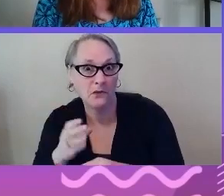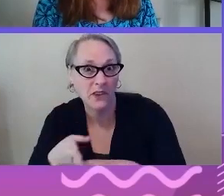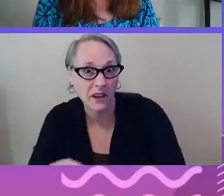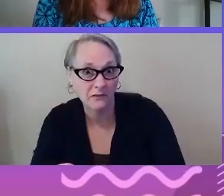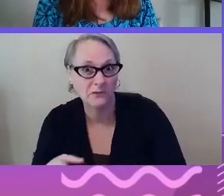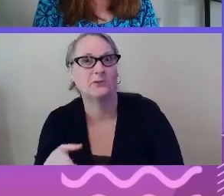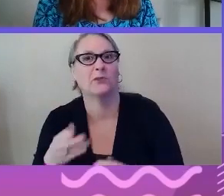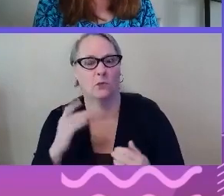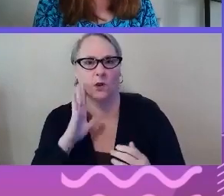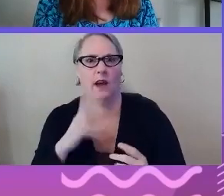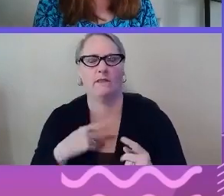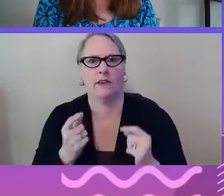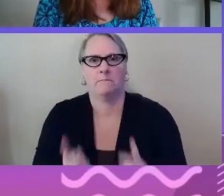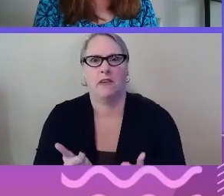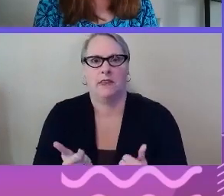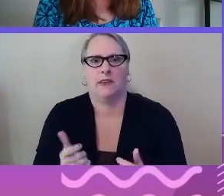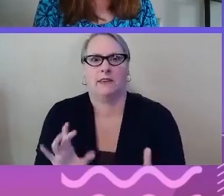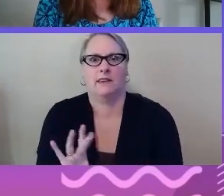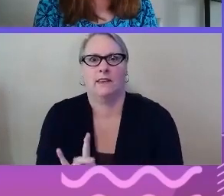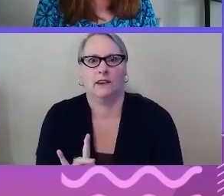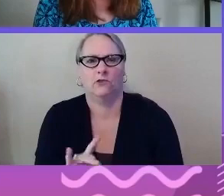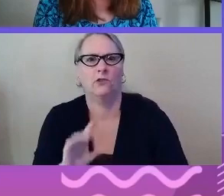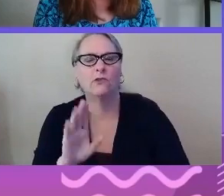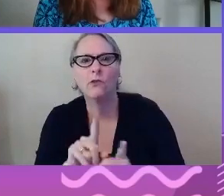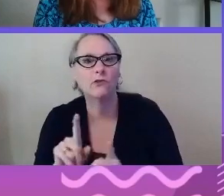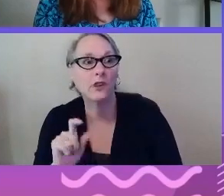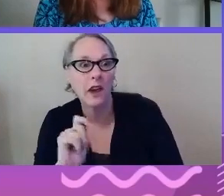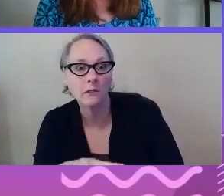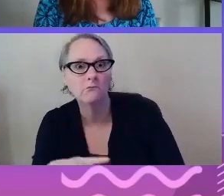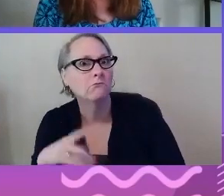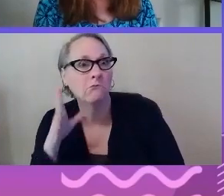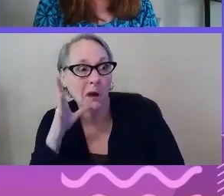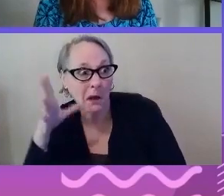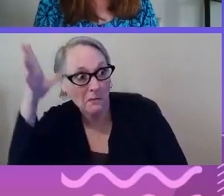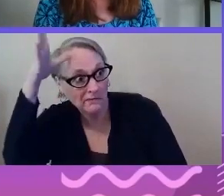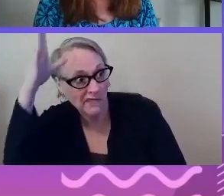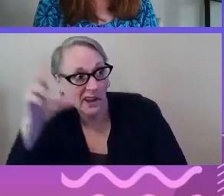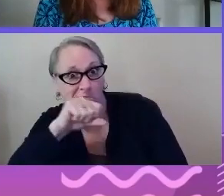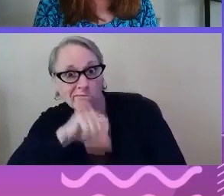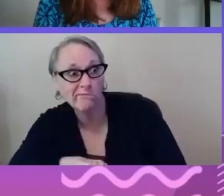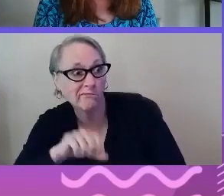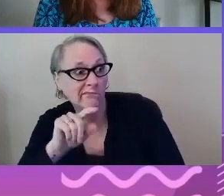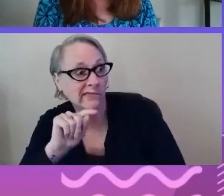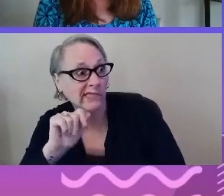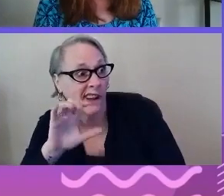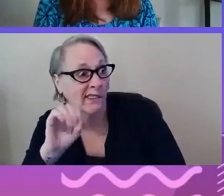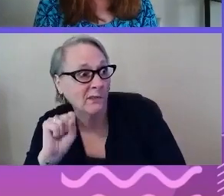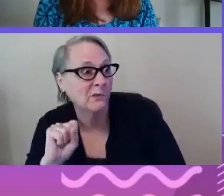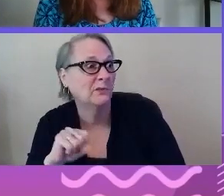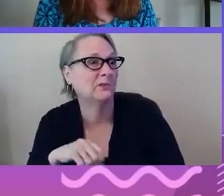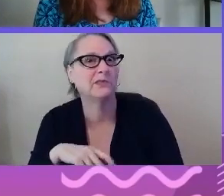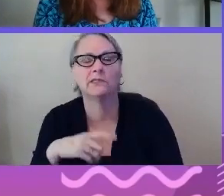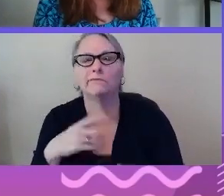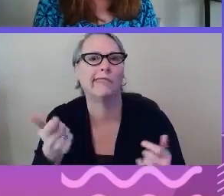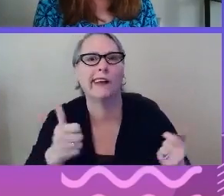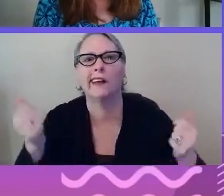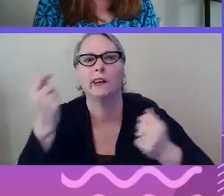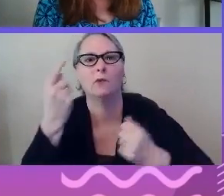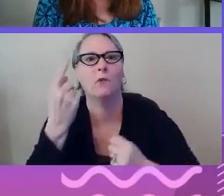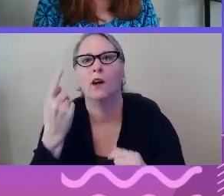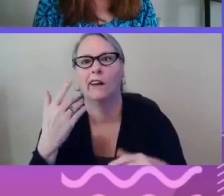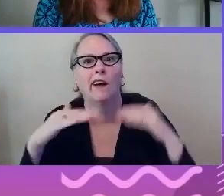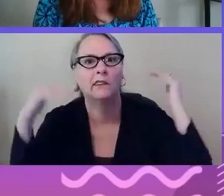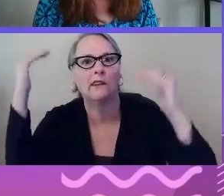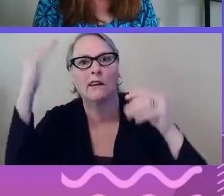about what is it like at home? May your mom like tacos? Does your dad? Does your grandpa? Whoever it is that you have in your life, those adults